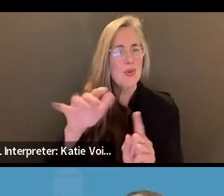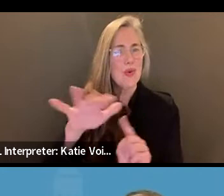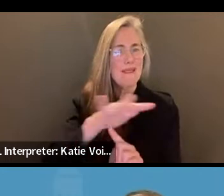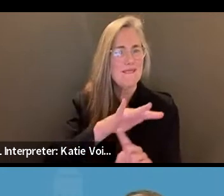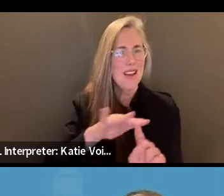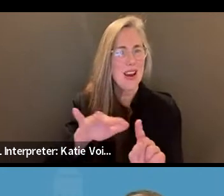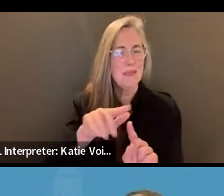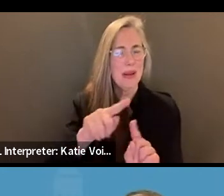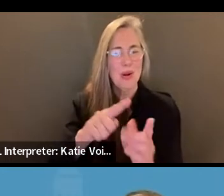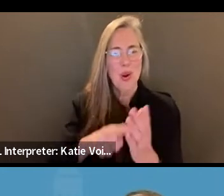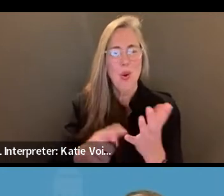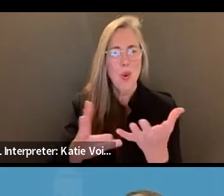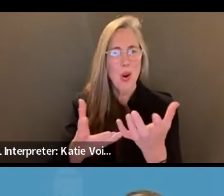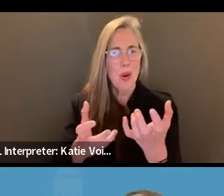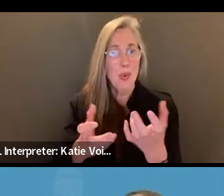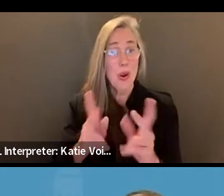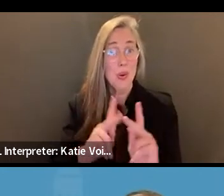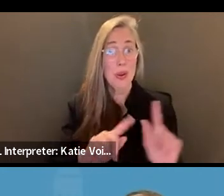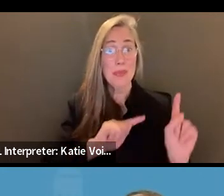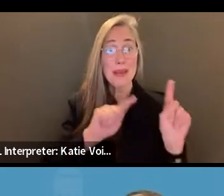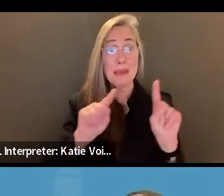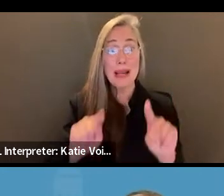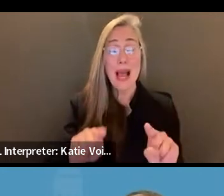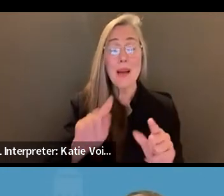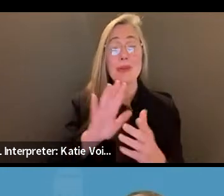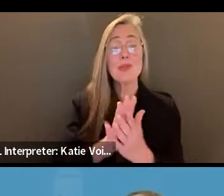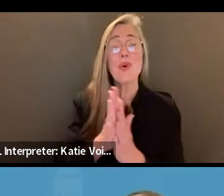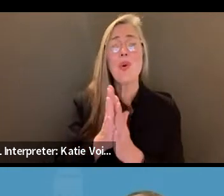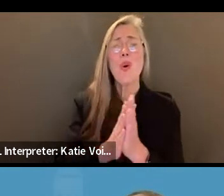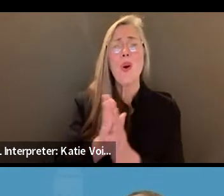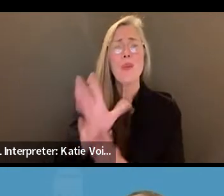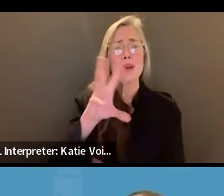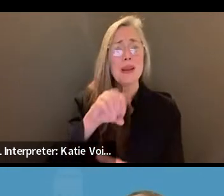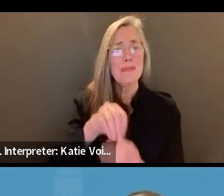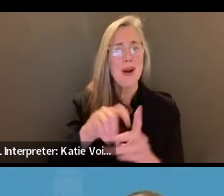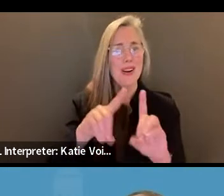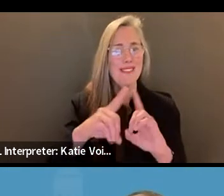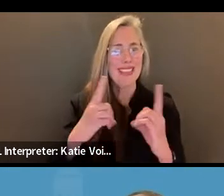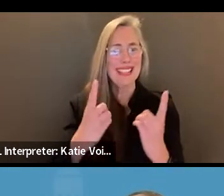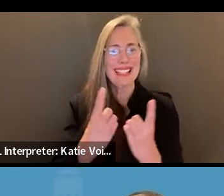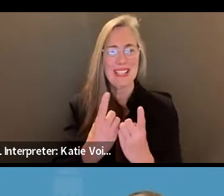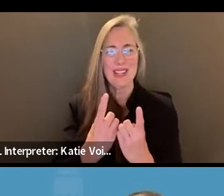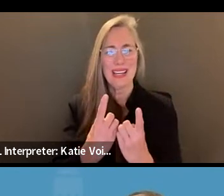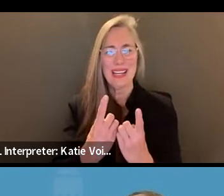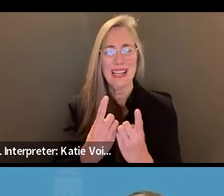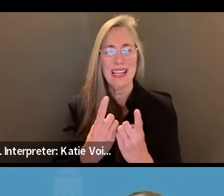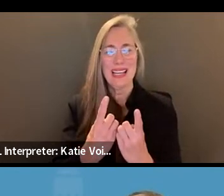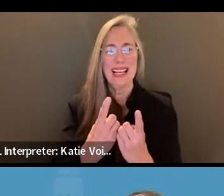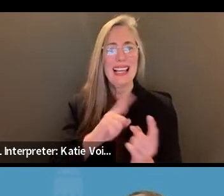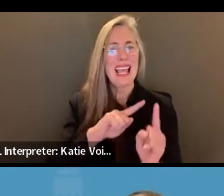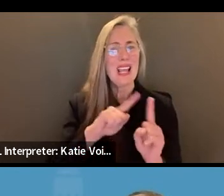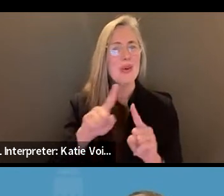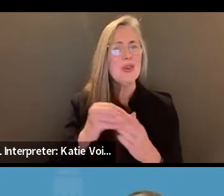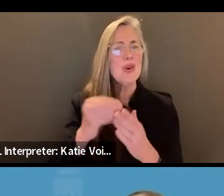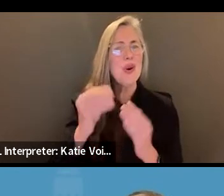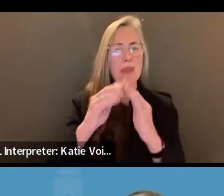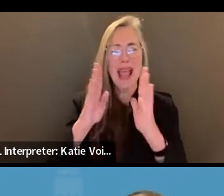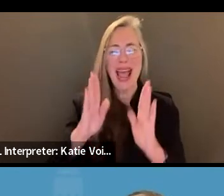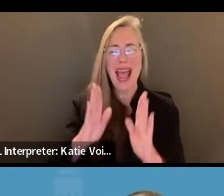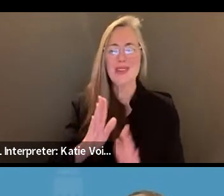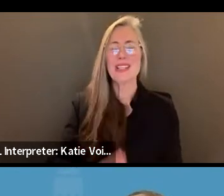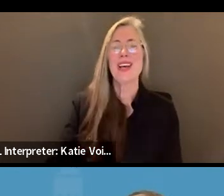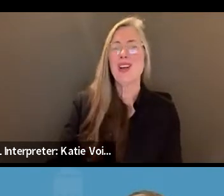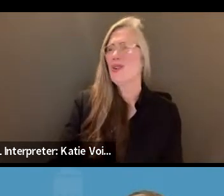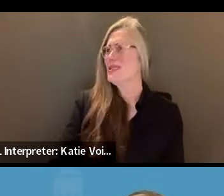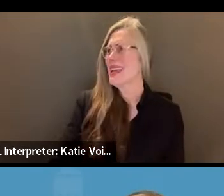we want, to where when people come to school, they come to want to be a part of this district? Like when you go buy a house and you always ask about what the